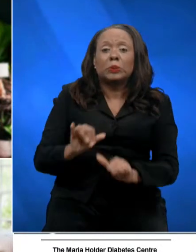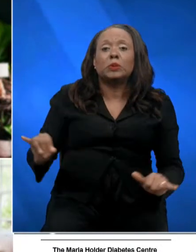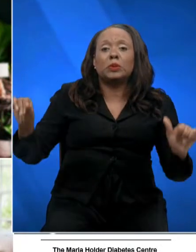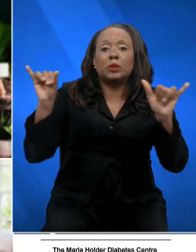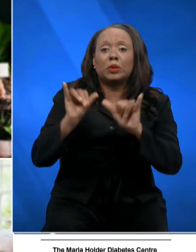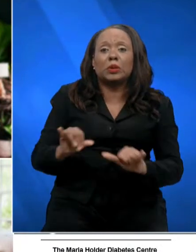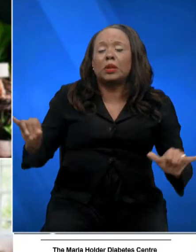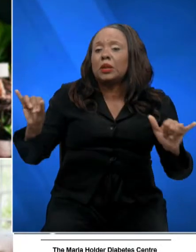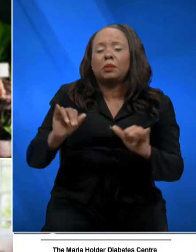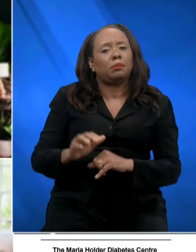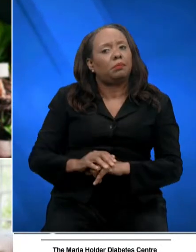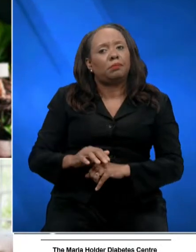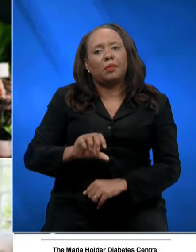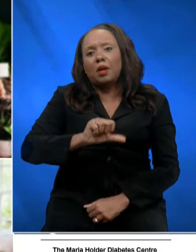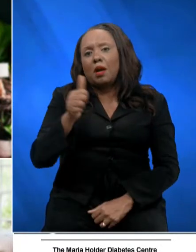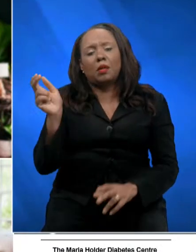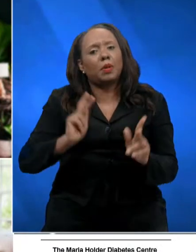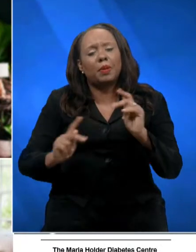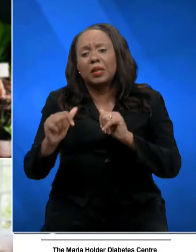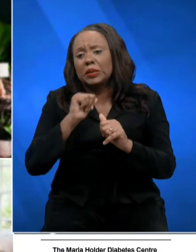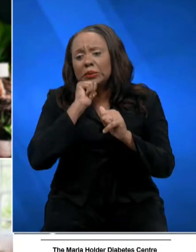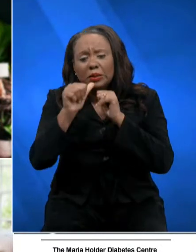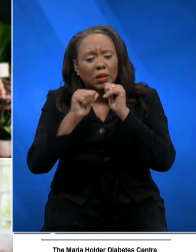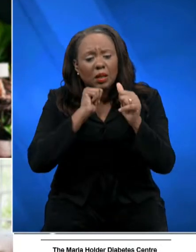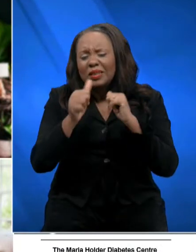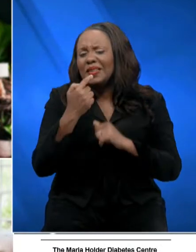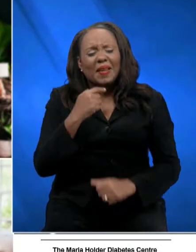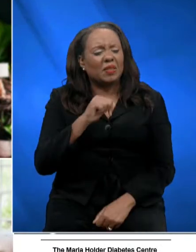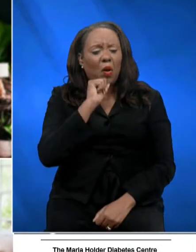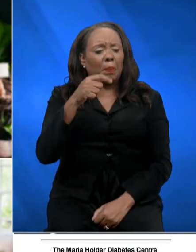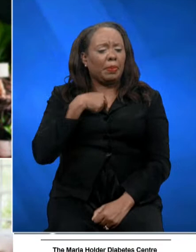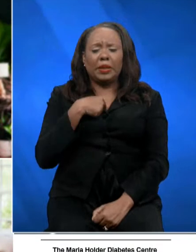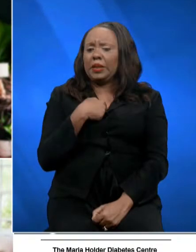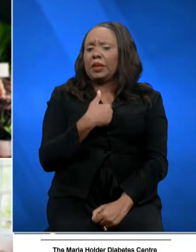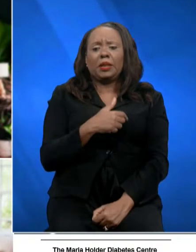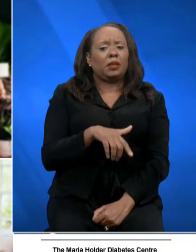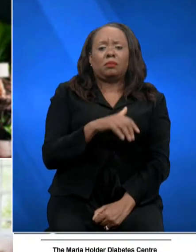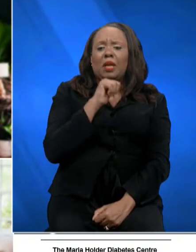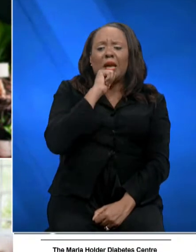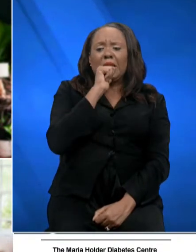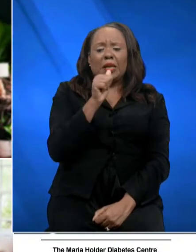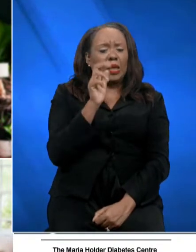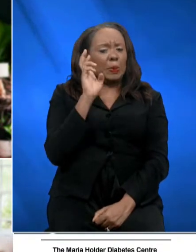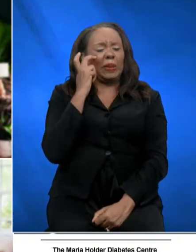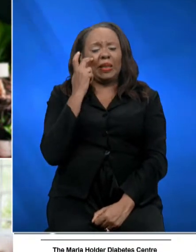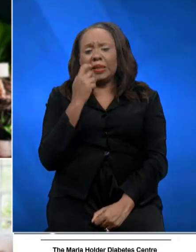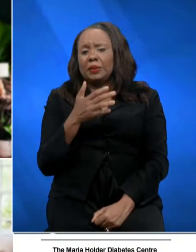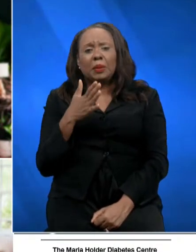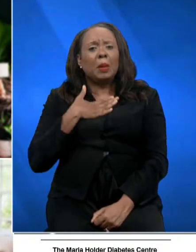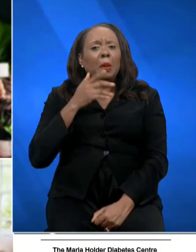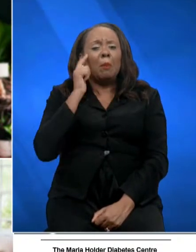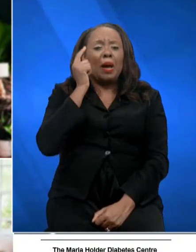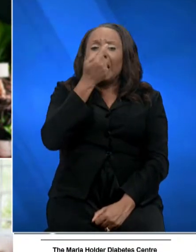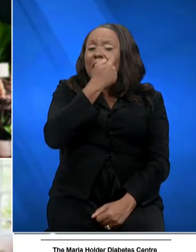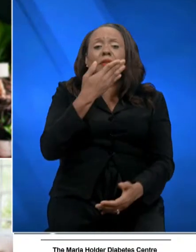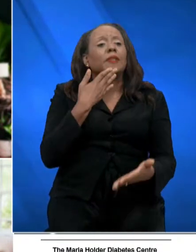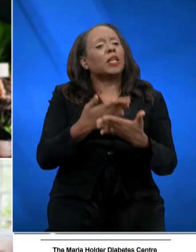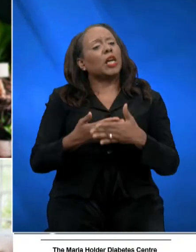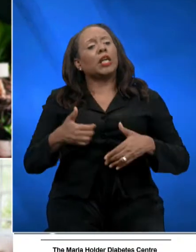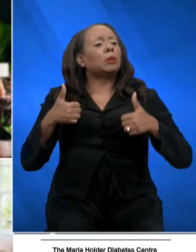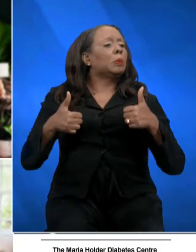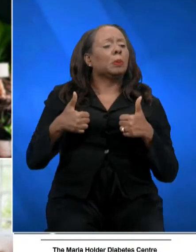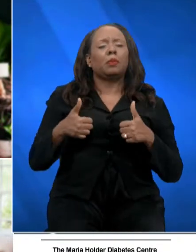that denial and frustration with having to do things that they didn't have to do before.